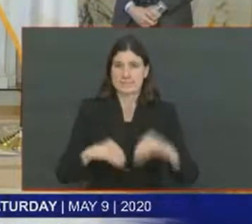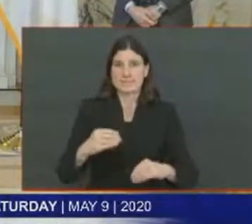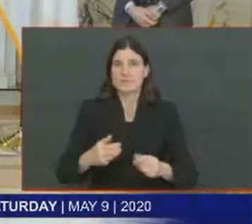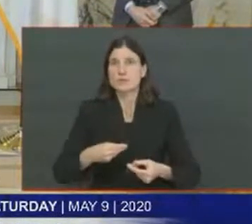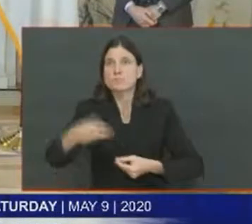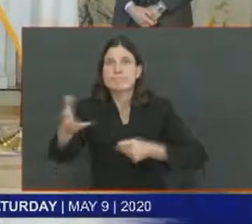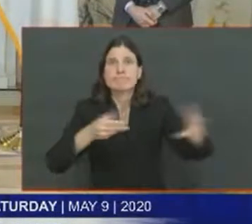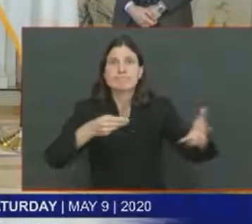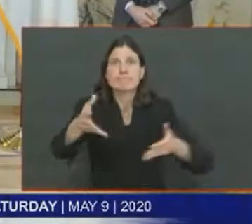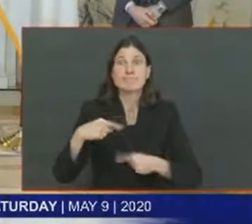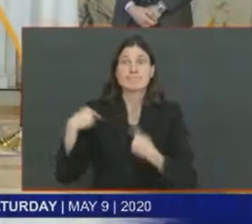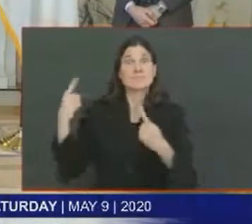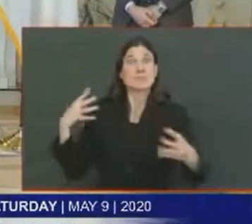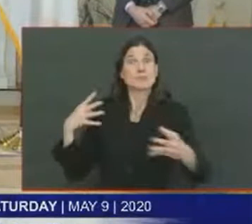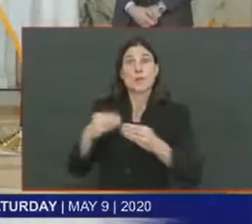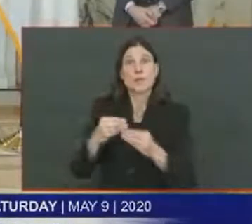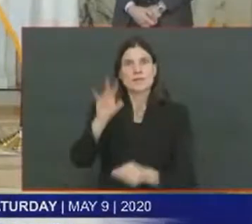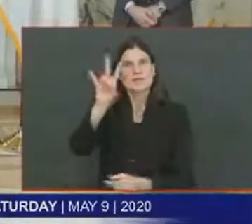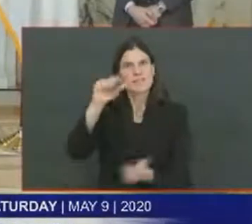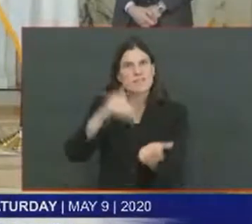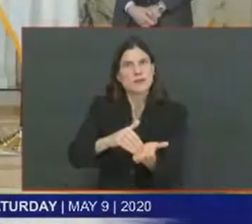mostly parents with young kids,